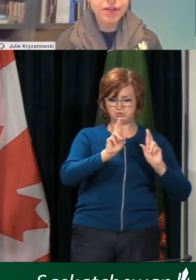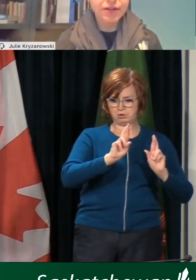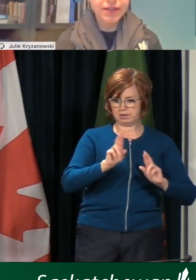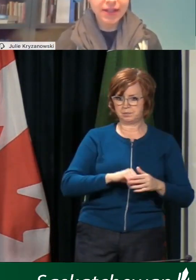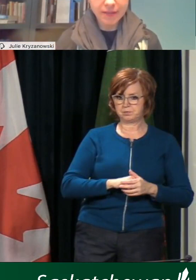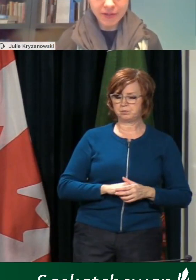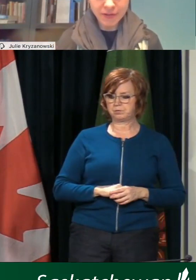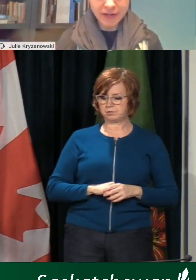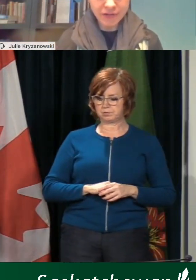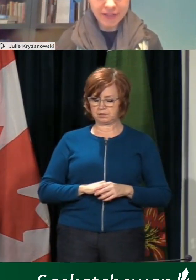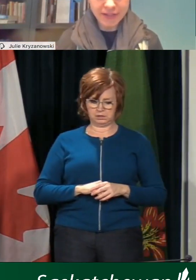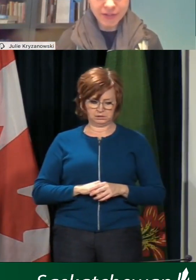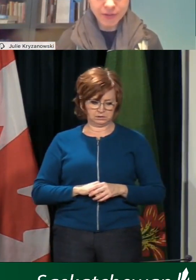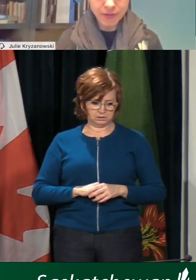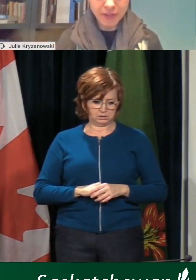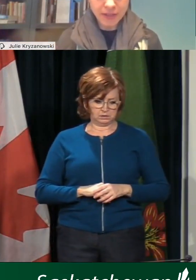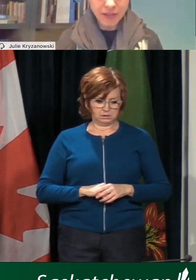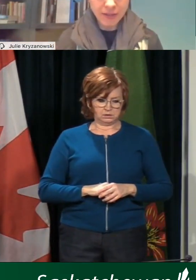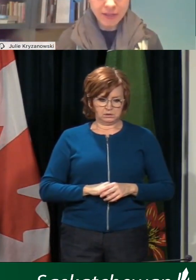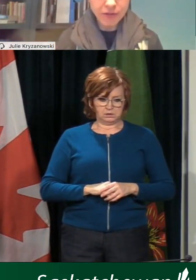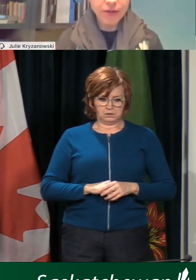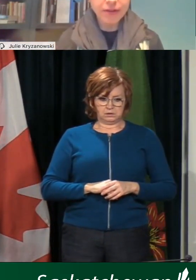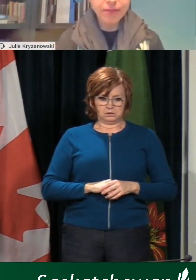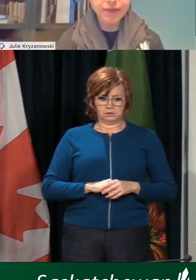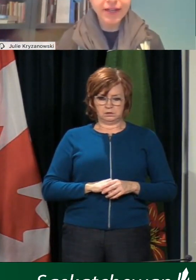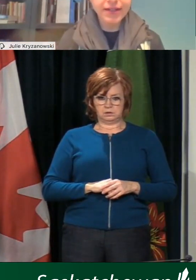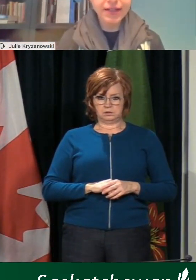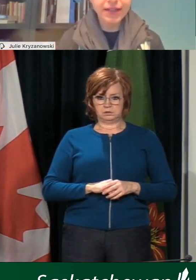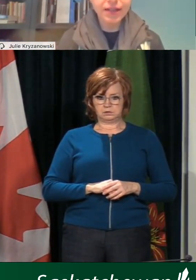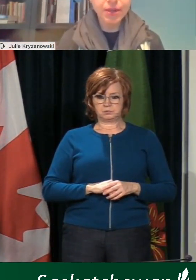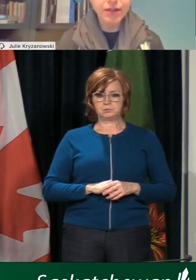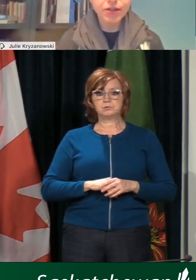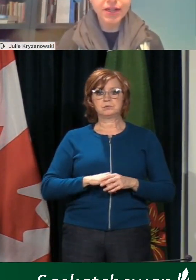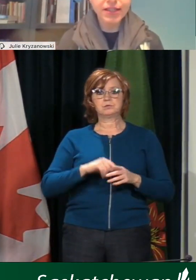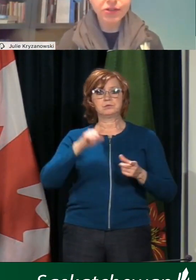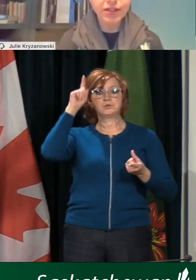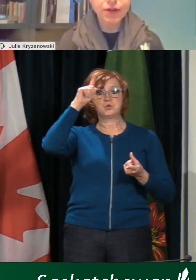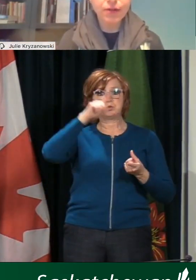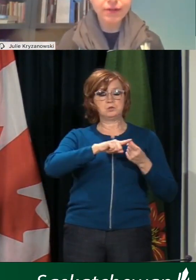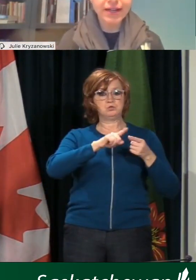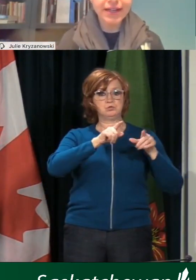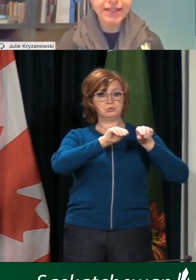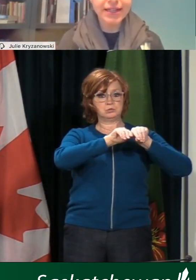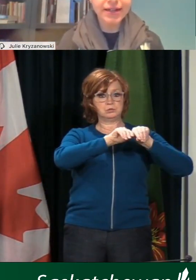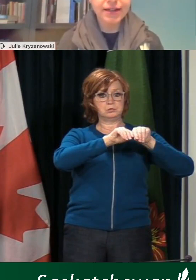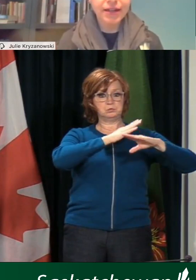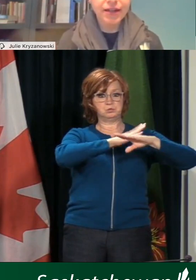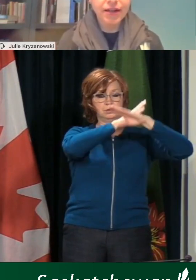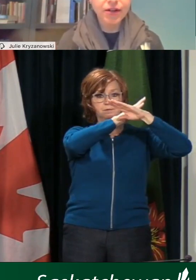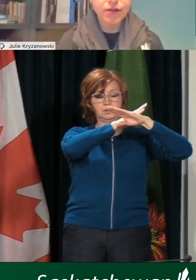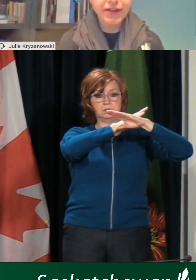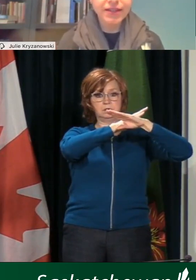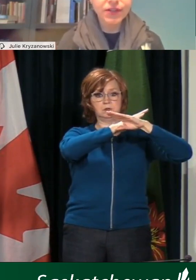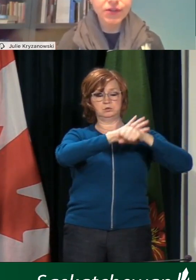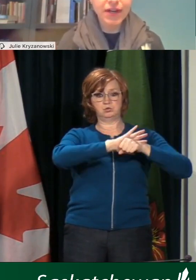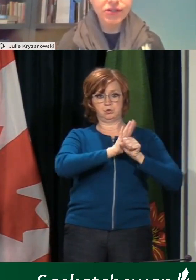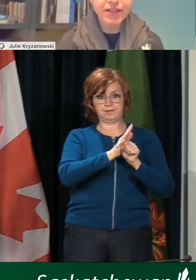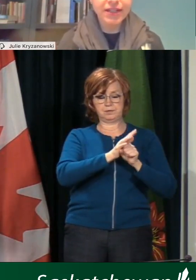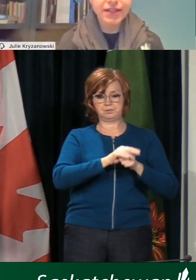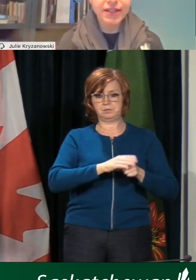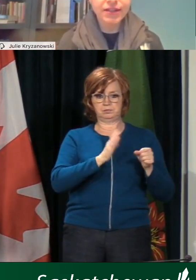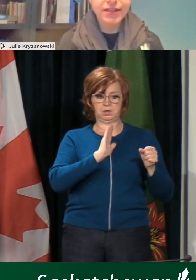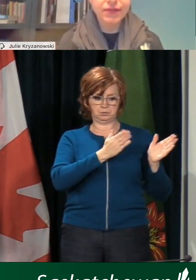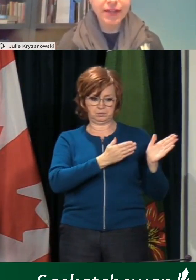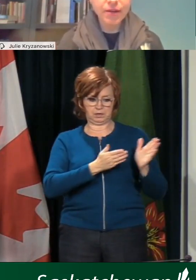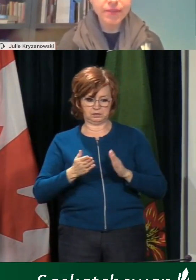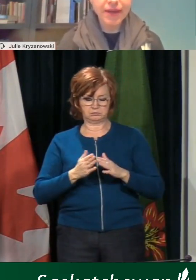includes strategies to control and prevent the community transmission of COVID-19. Our offensive strategy continues